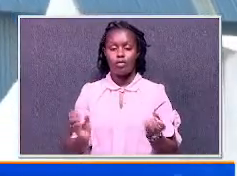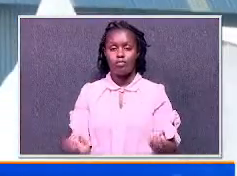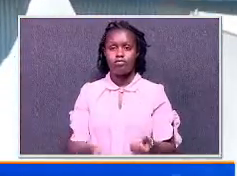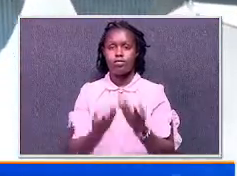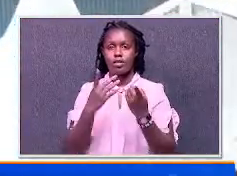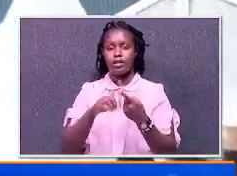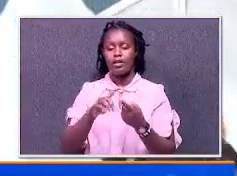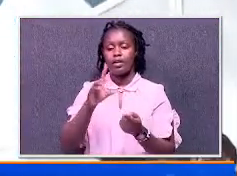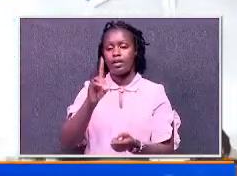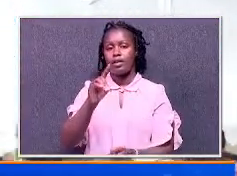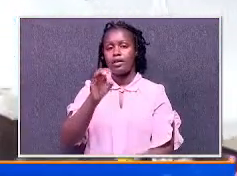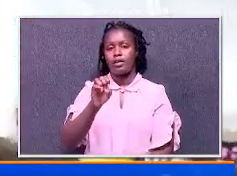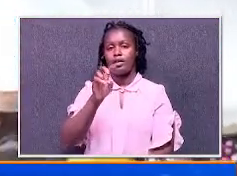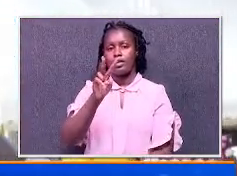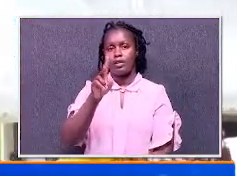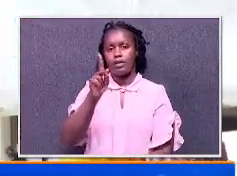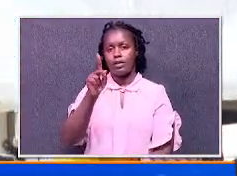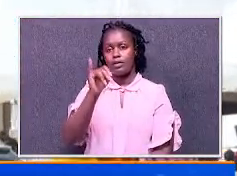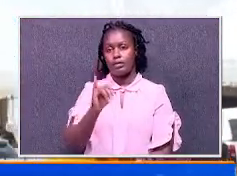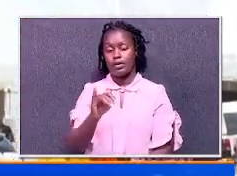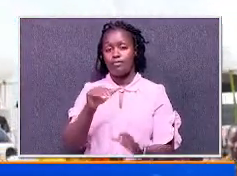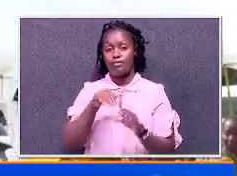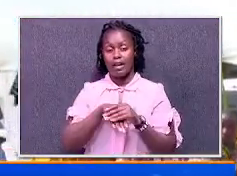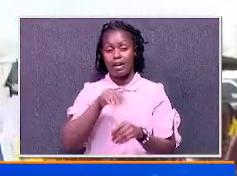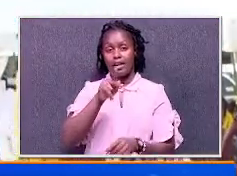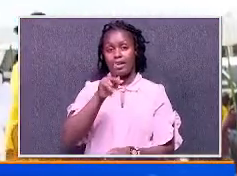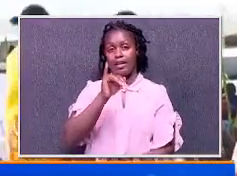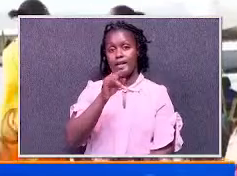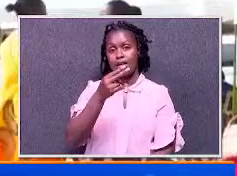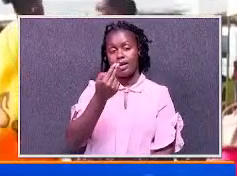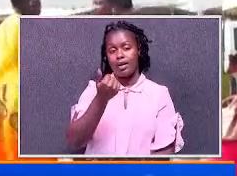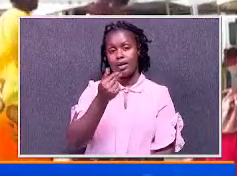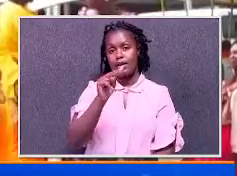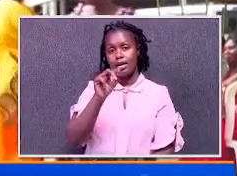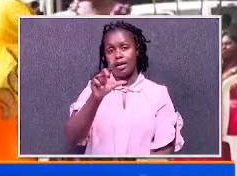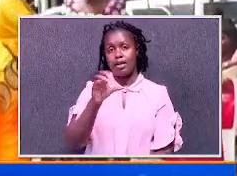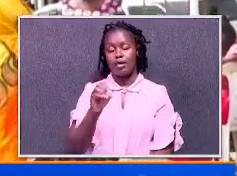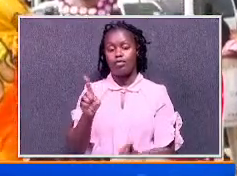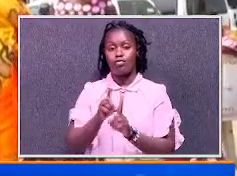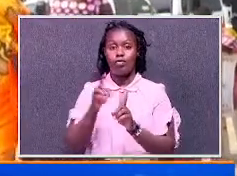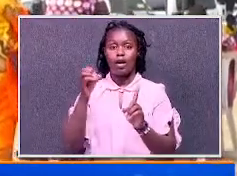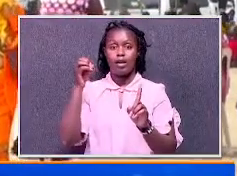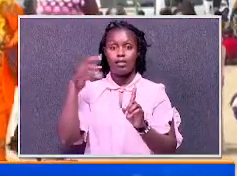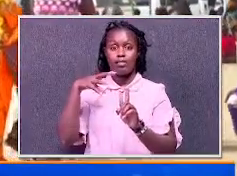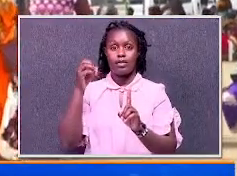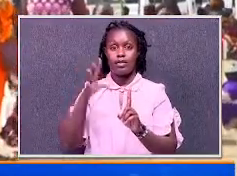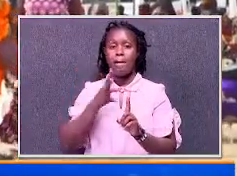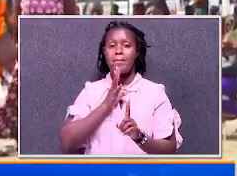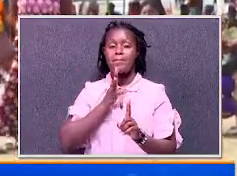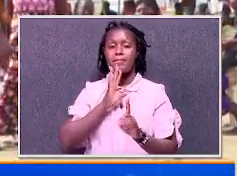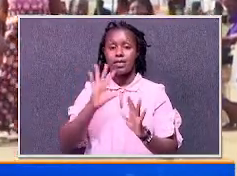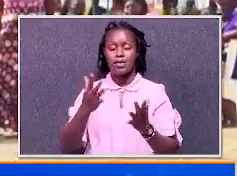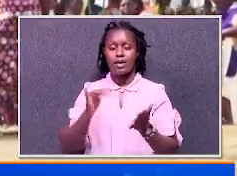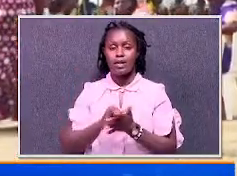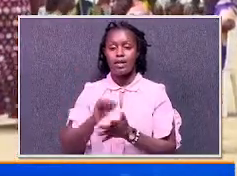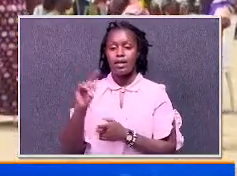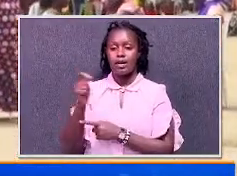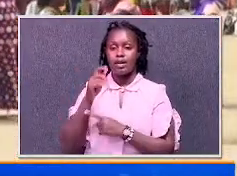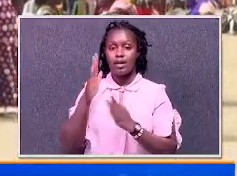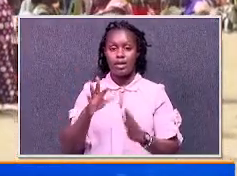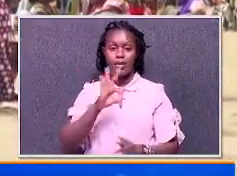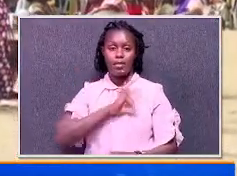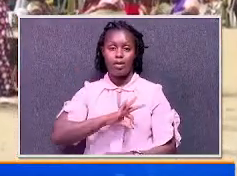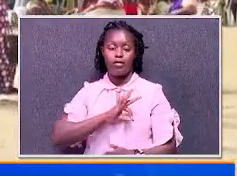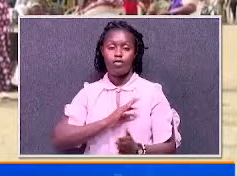DevKey factory in Kinango, Kwale County, Ruto has lauded the aspirations, citing that Kenyans will benefit